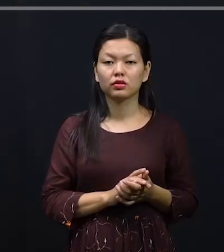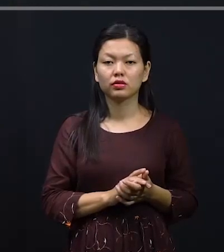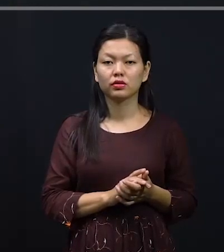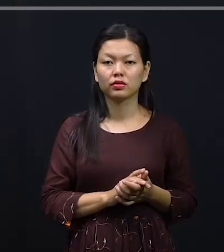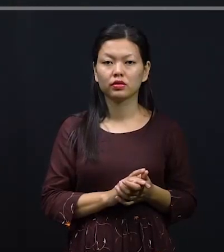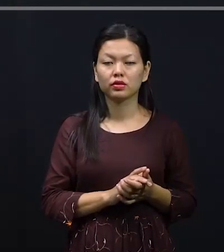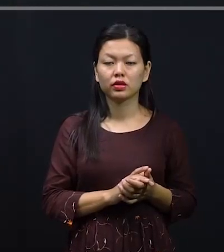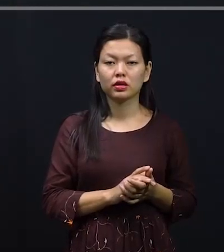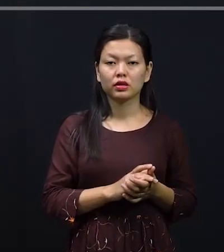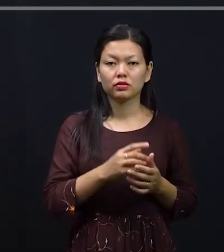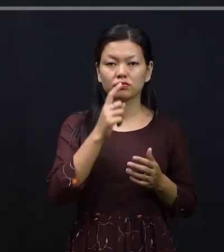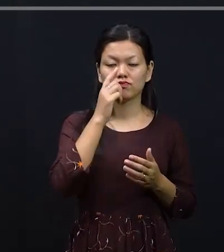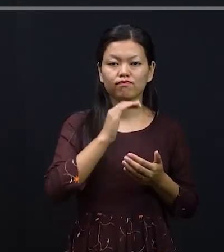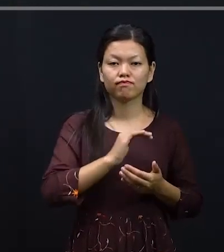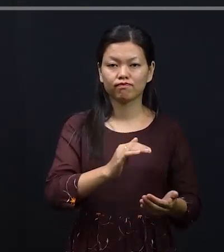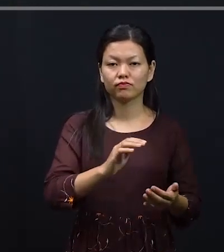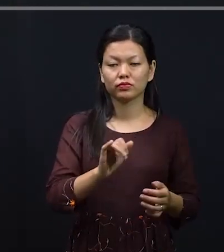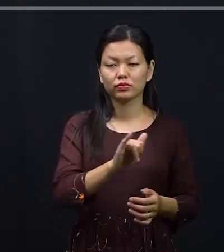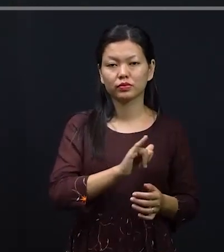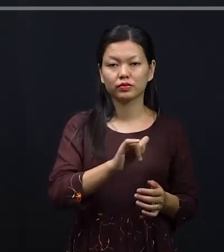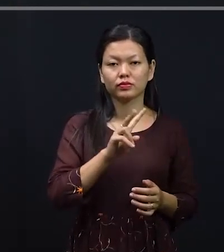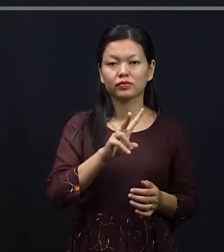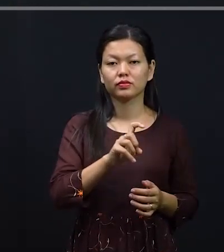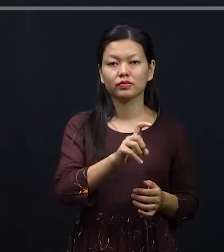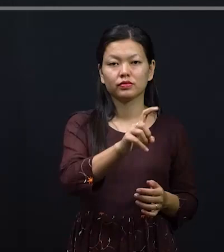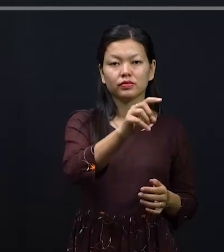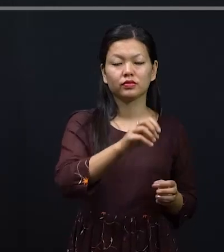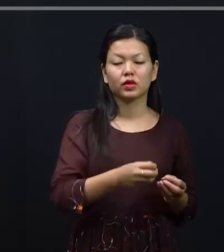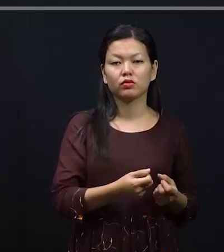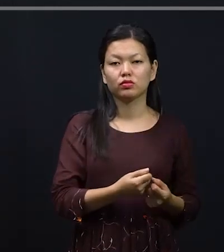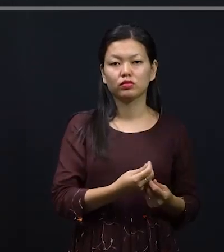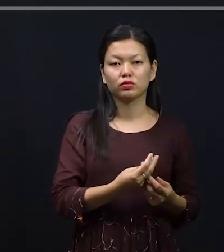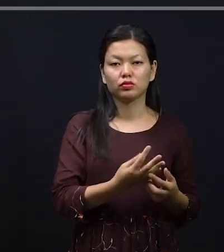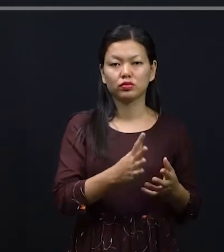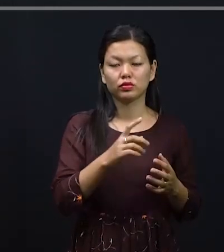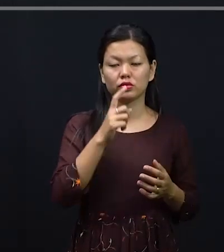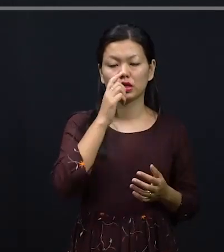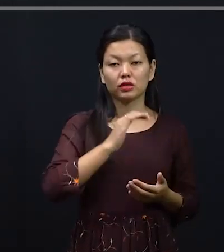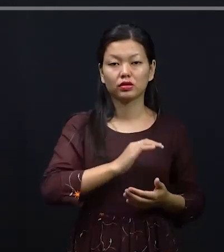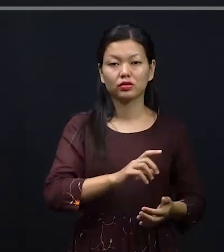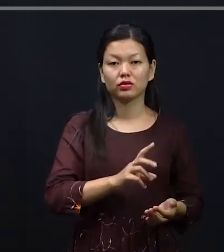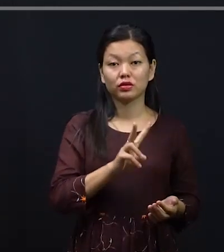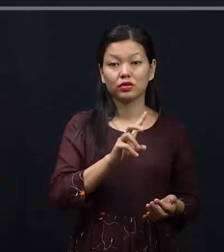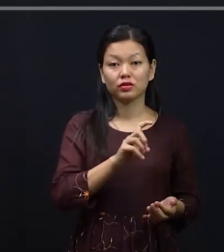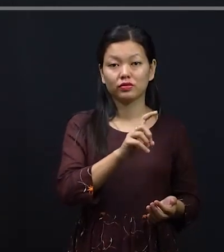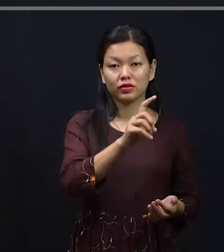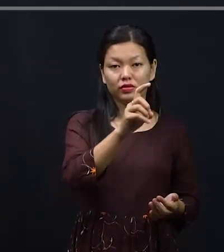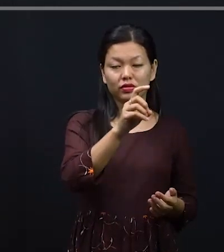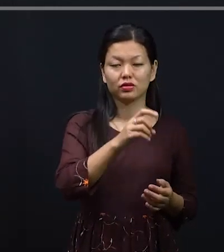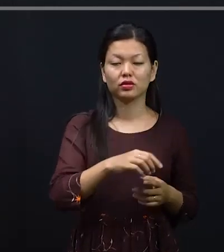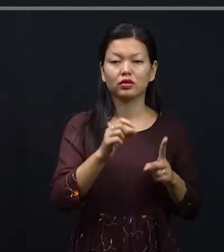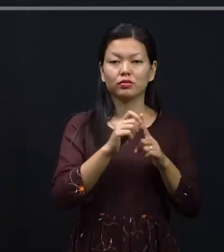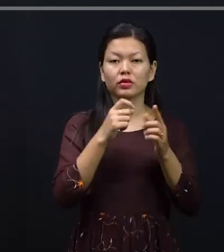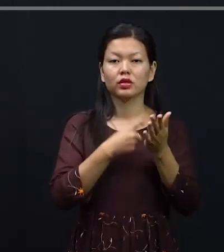daughter viruses within the bacterial cell. In both the cases, daughter viruses were progenies were